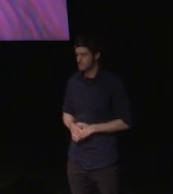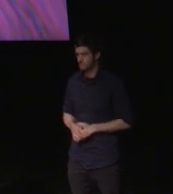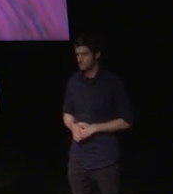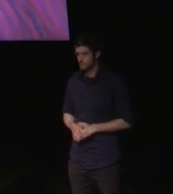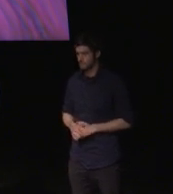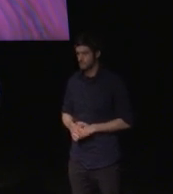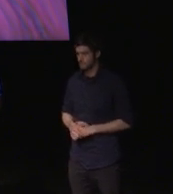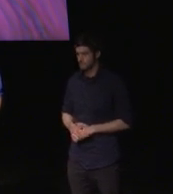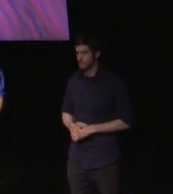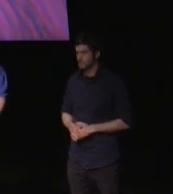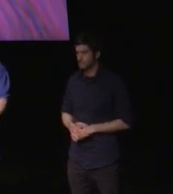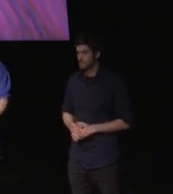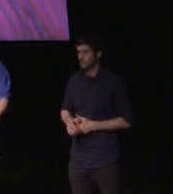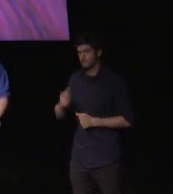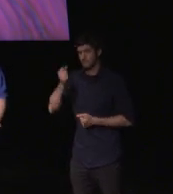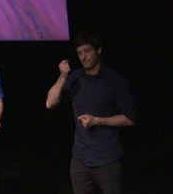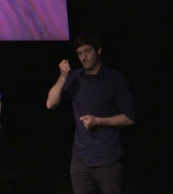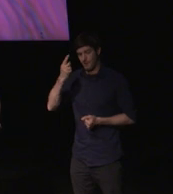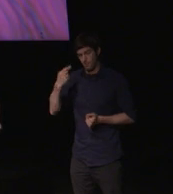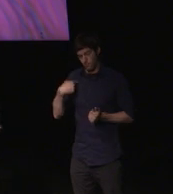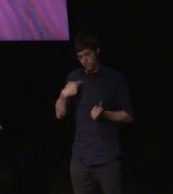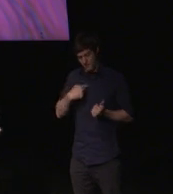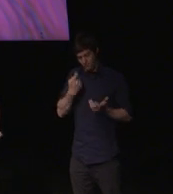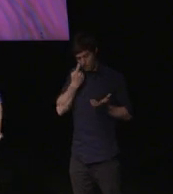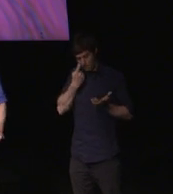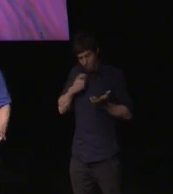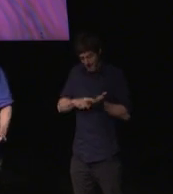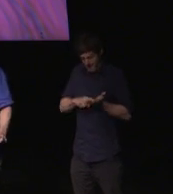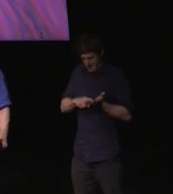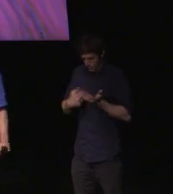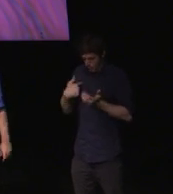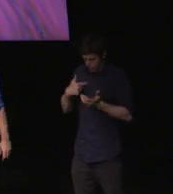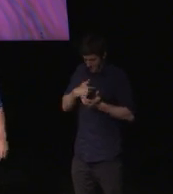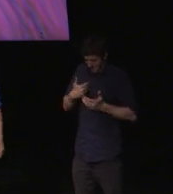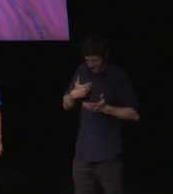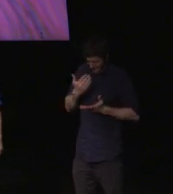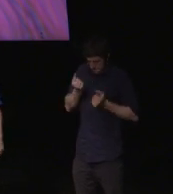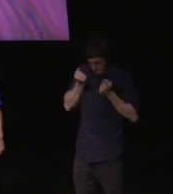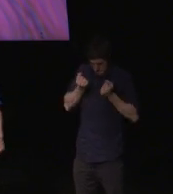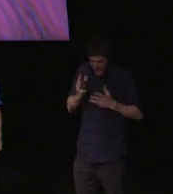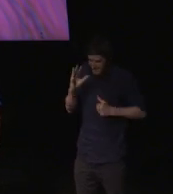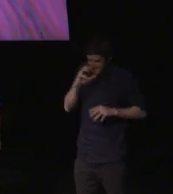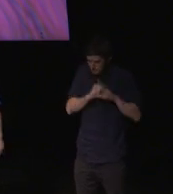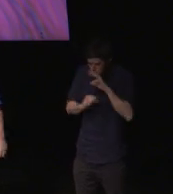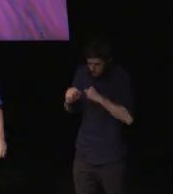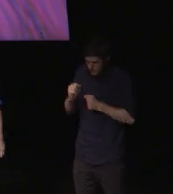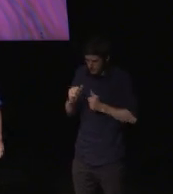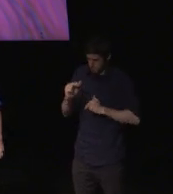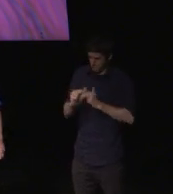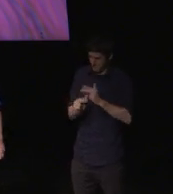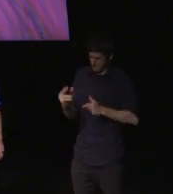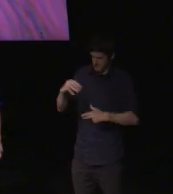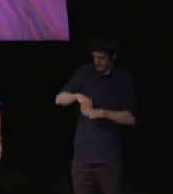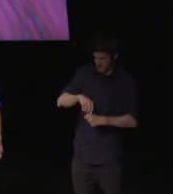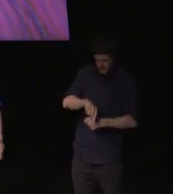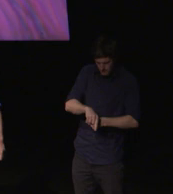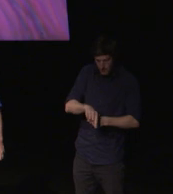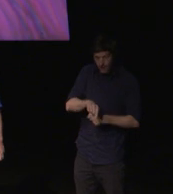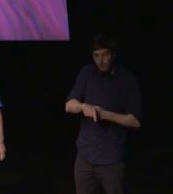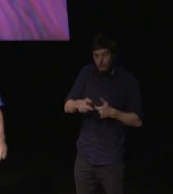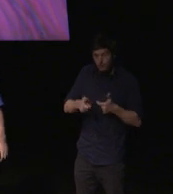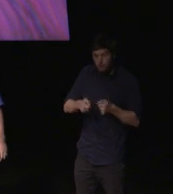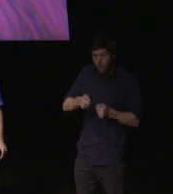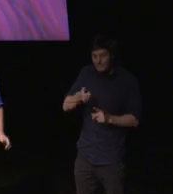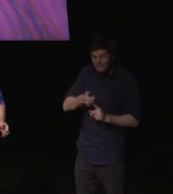when we recognize these assumptions and that that the controller was throwing up these barriers, it was